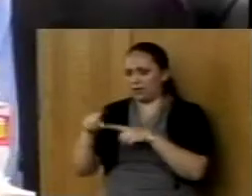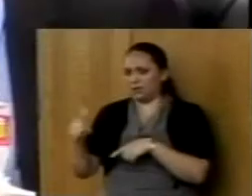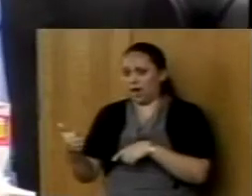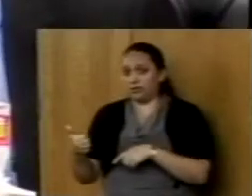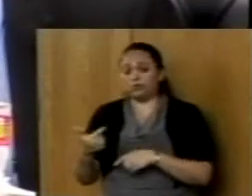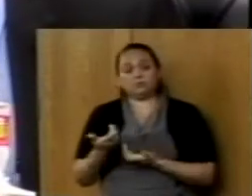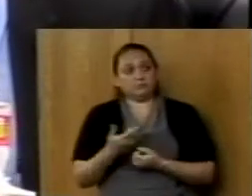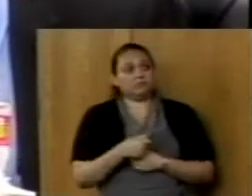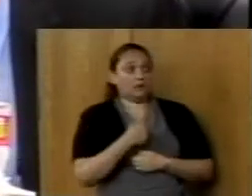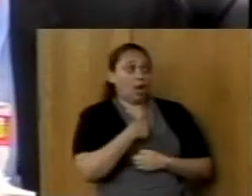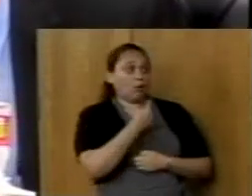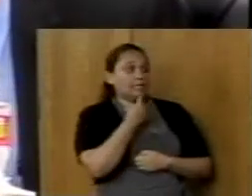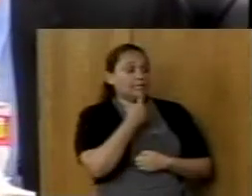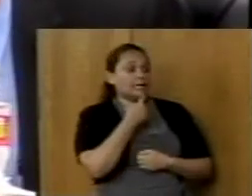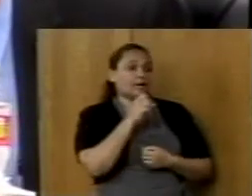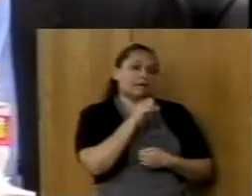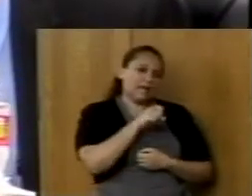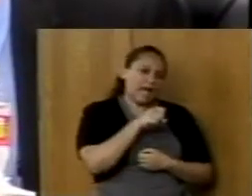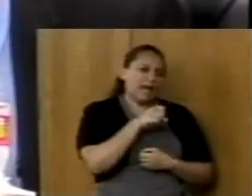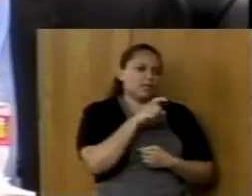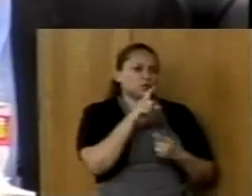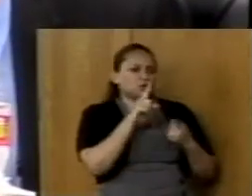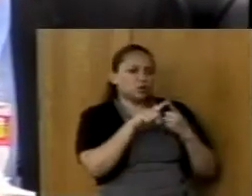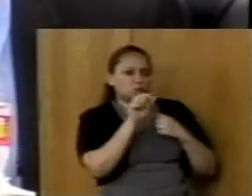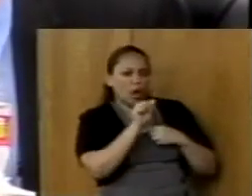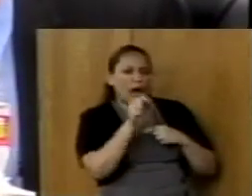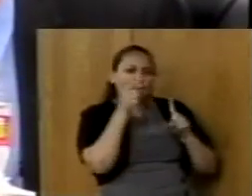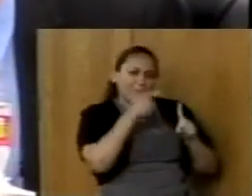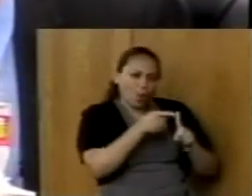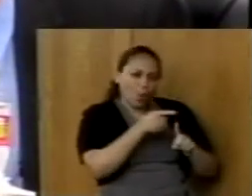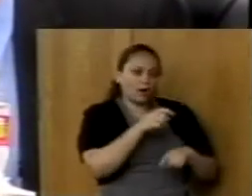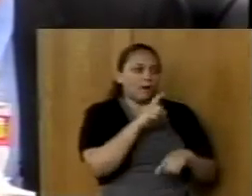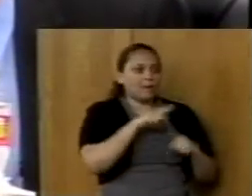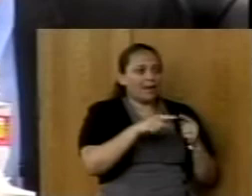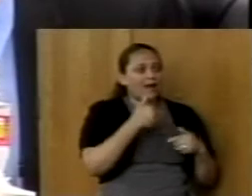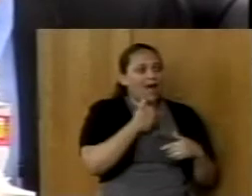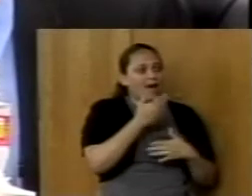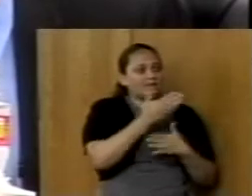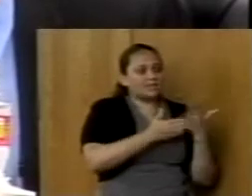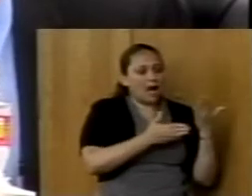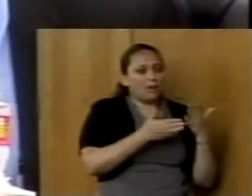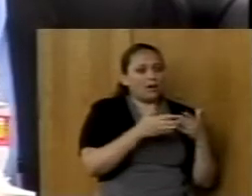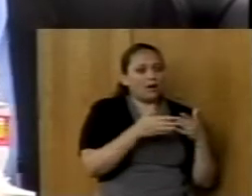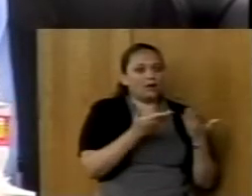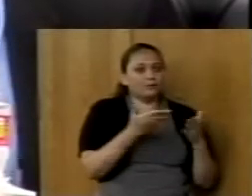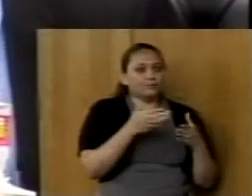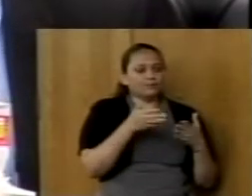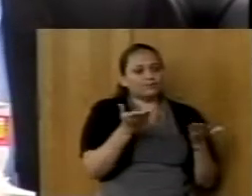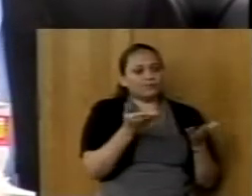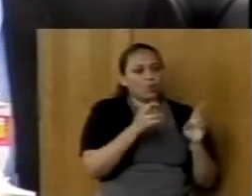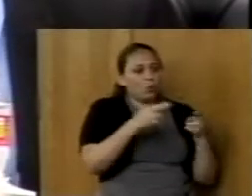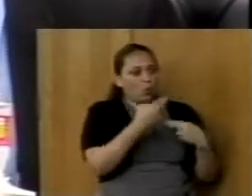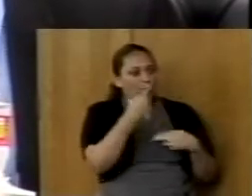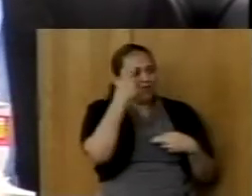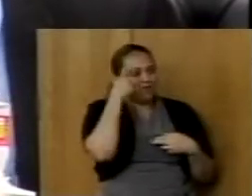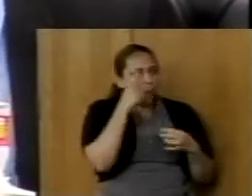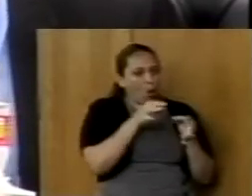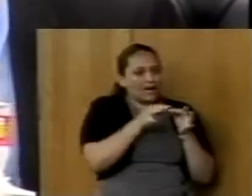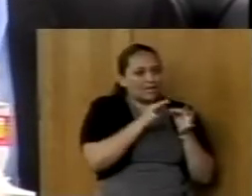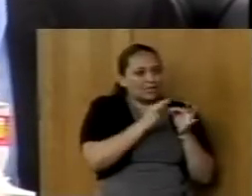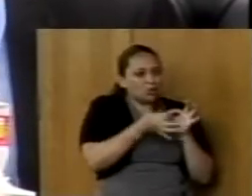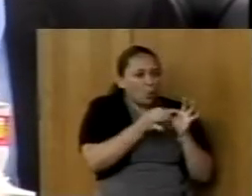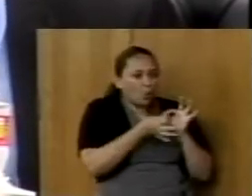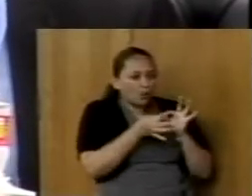to a point it is, but again, there's room for interpretation by the department depending on their needs